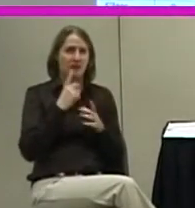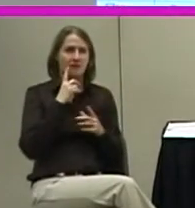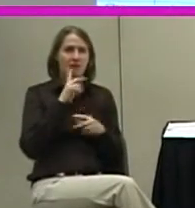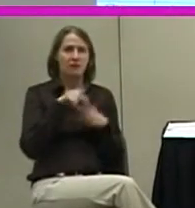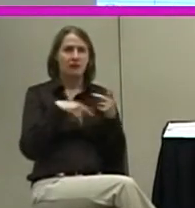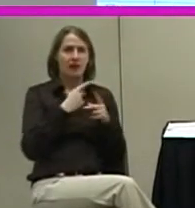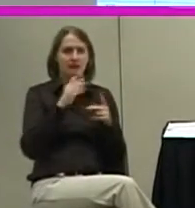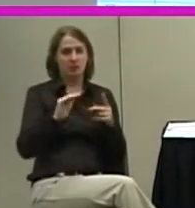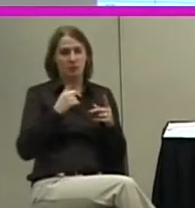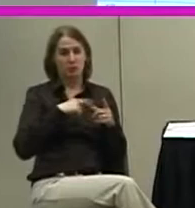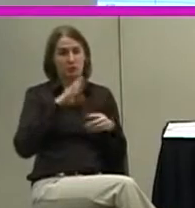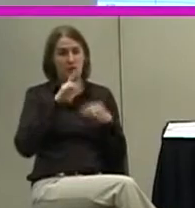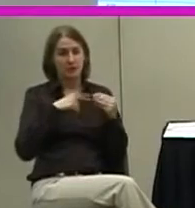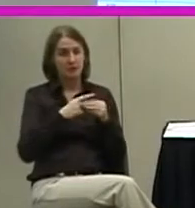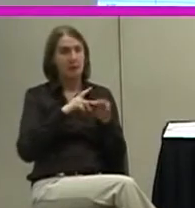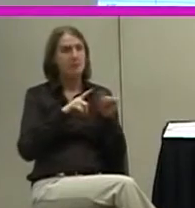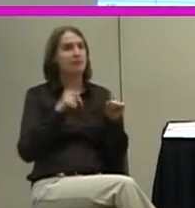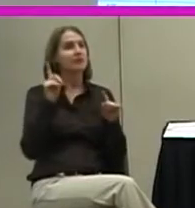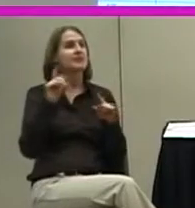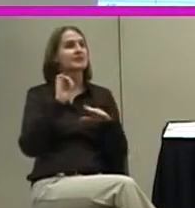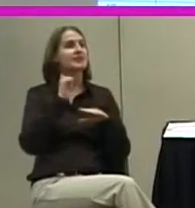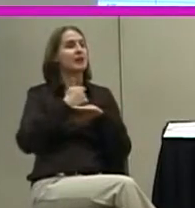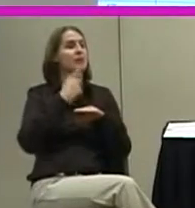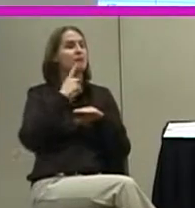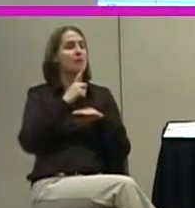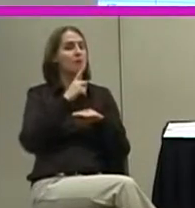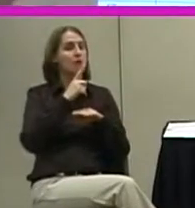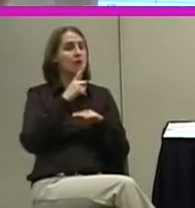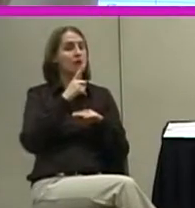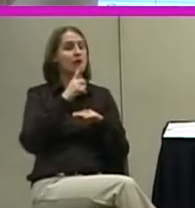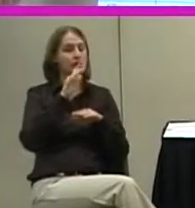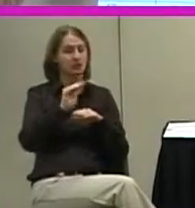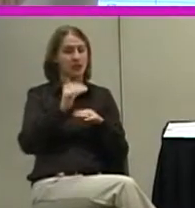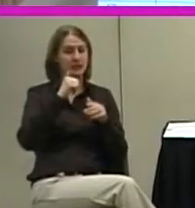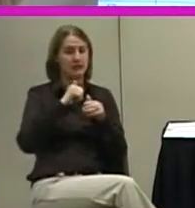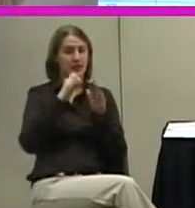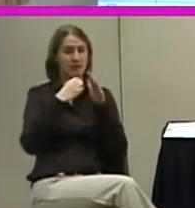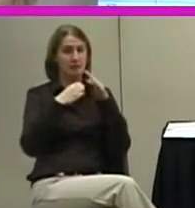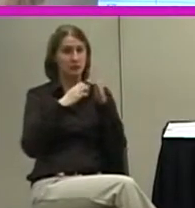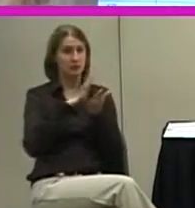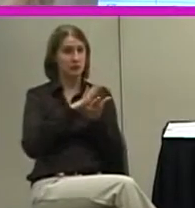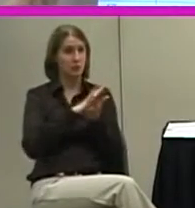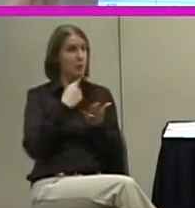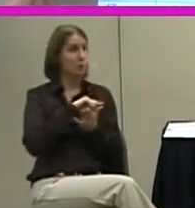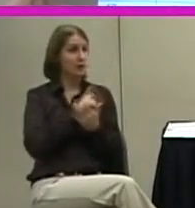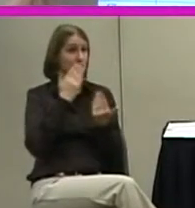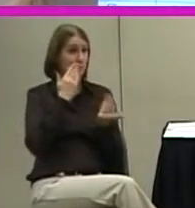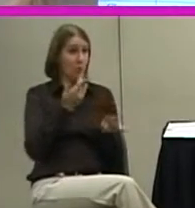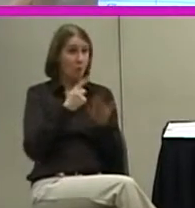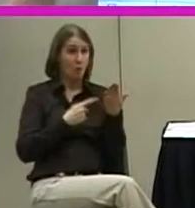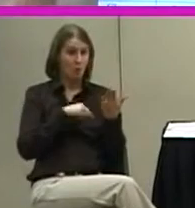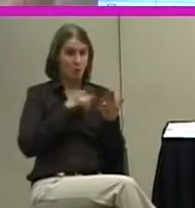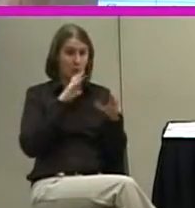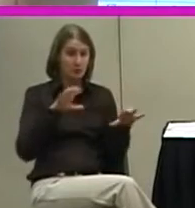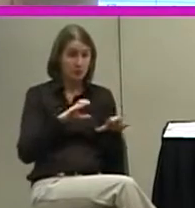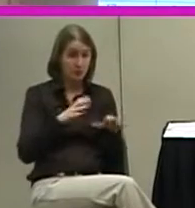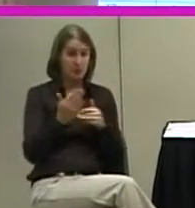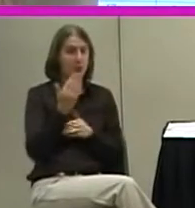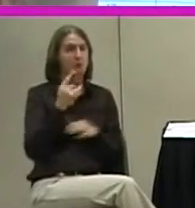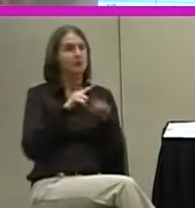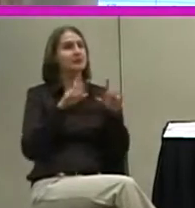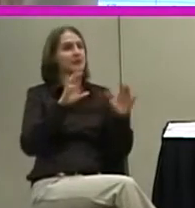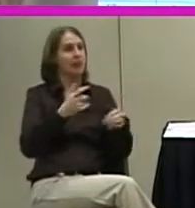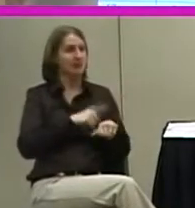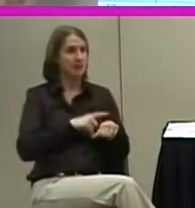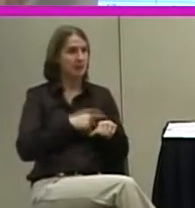we're talking about. But this one set it up for a kid in an elementary school where it's, we don't know what we're going to be doing in the morning, but it's class time. So there's